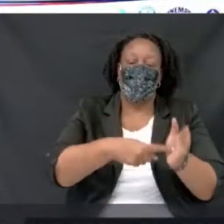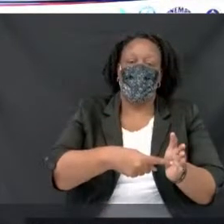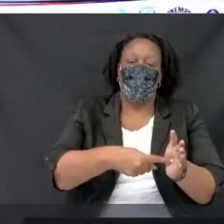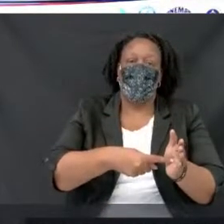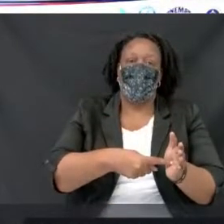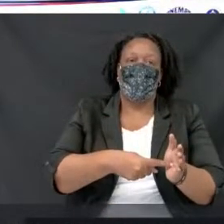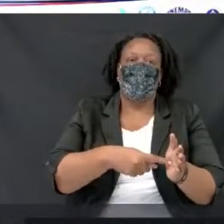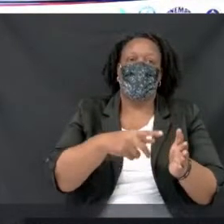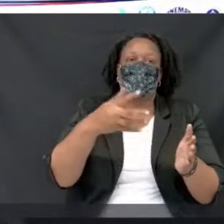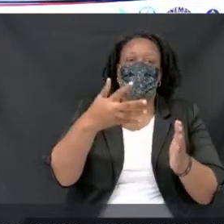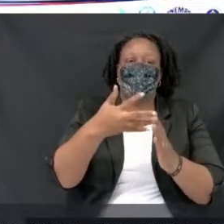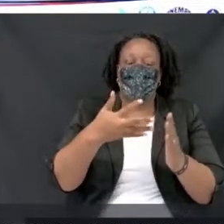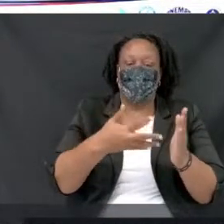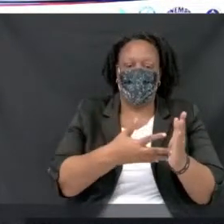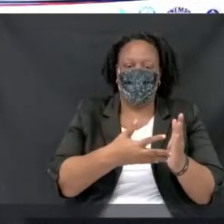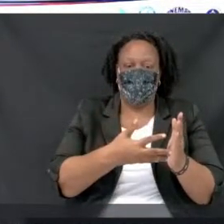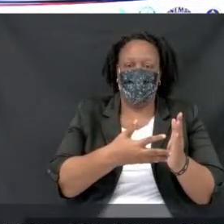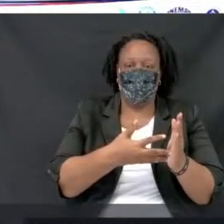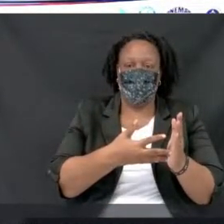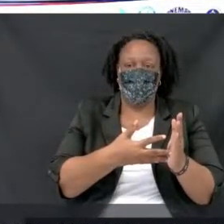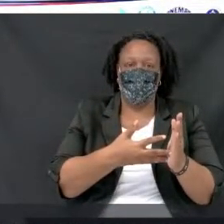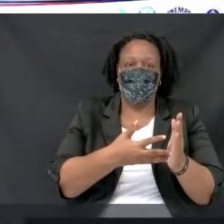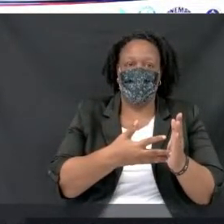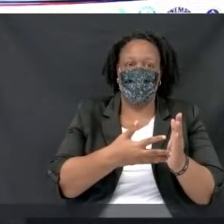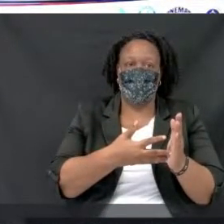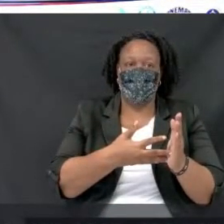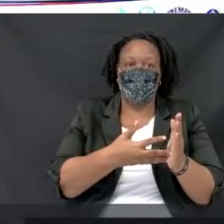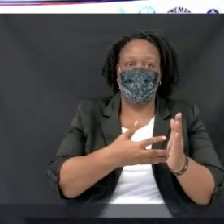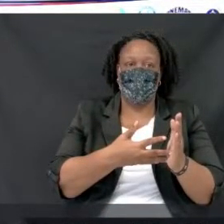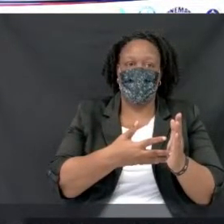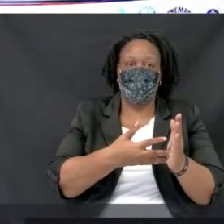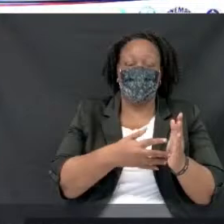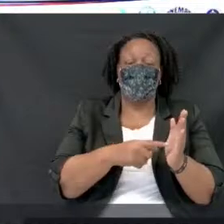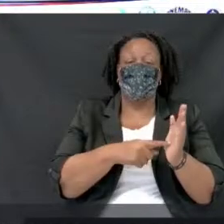within the last 48 hours.